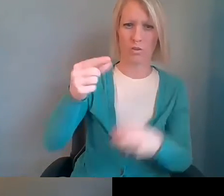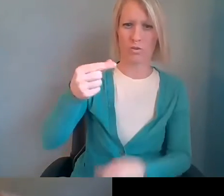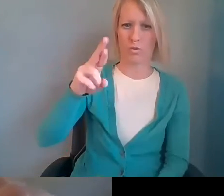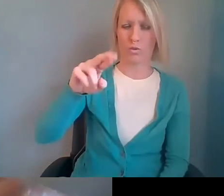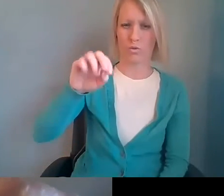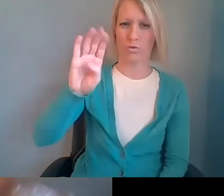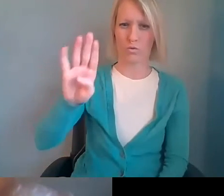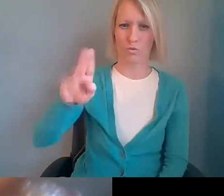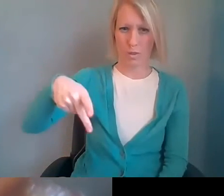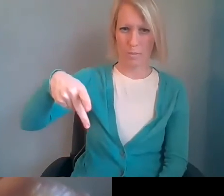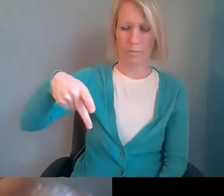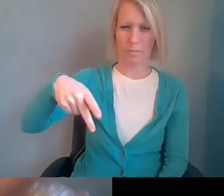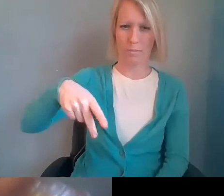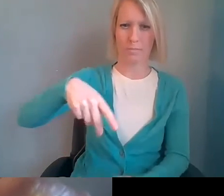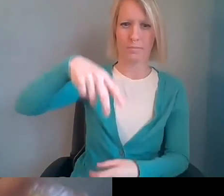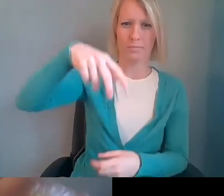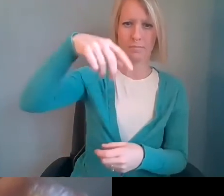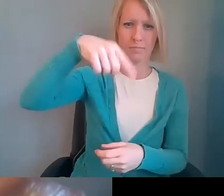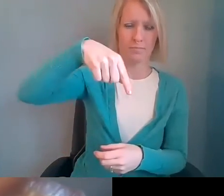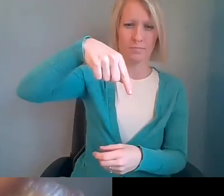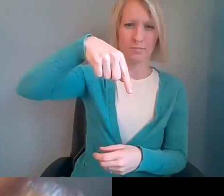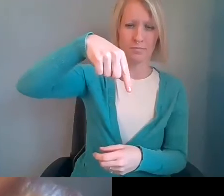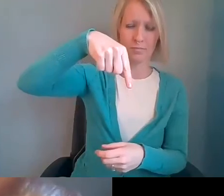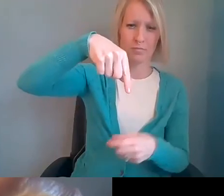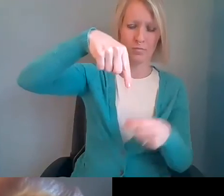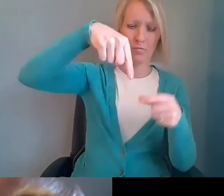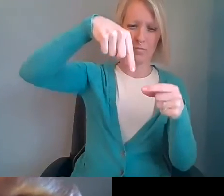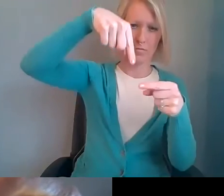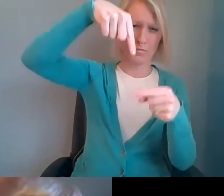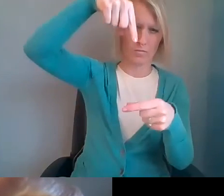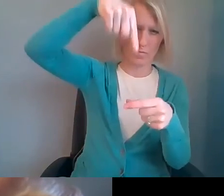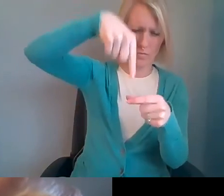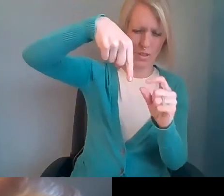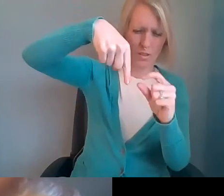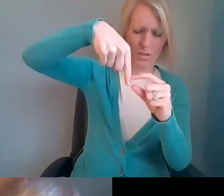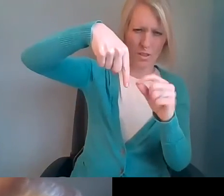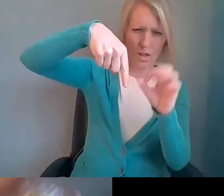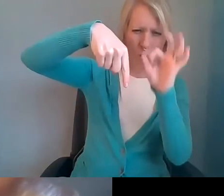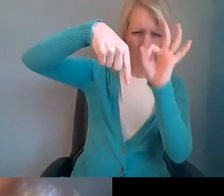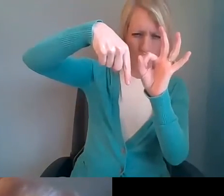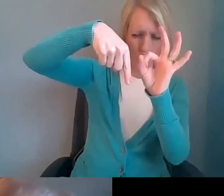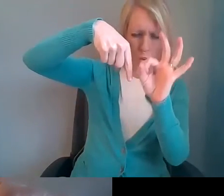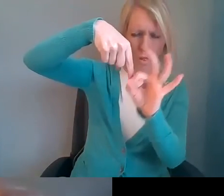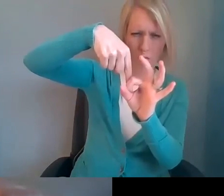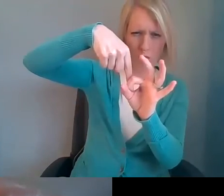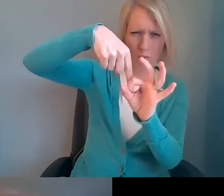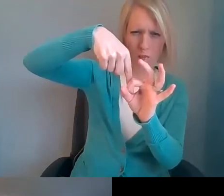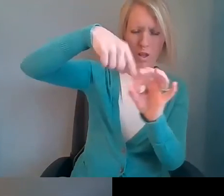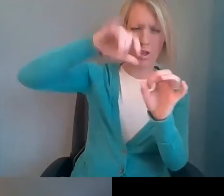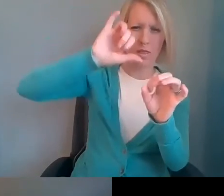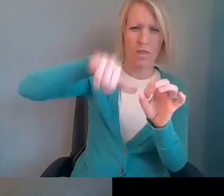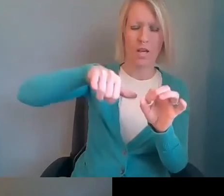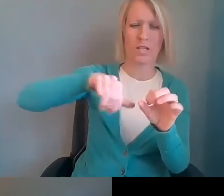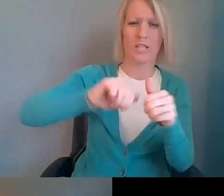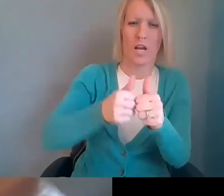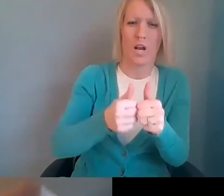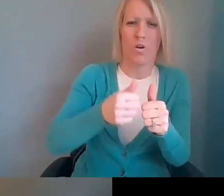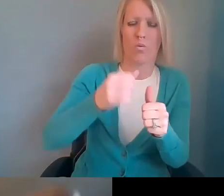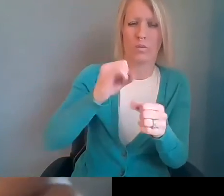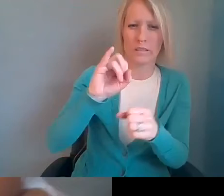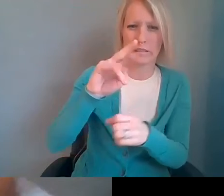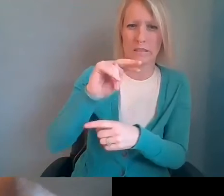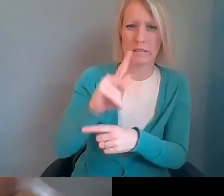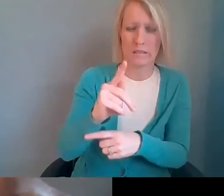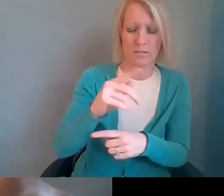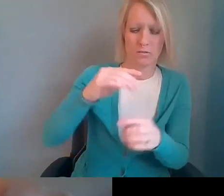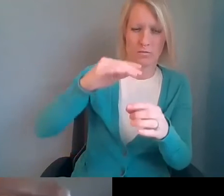because on the bottom side here, there's a little air hole in there. And that little air hole is how the ink gets inside this chamber. So